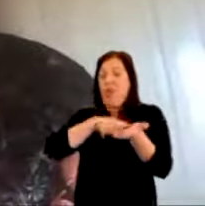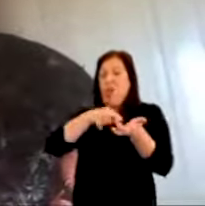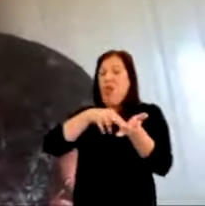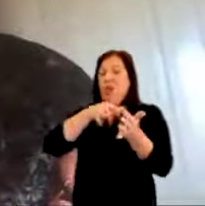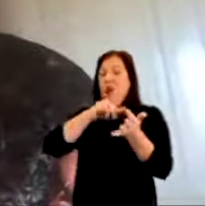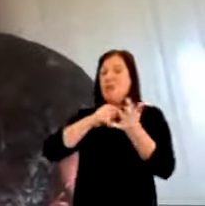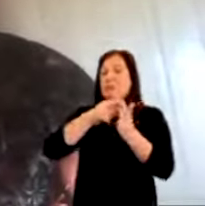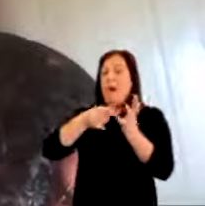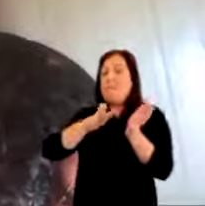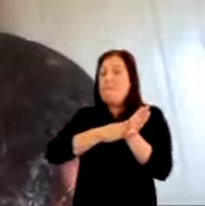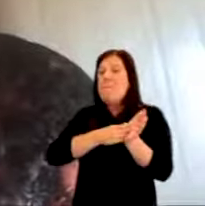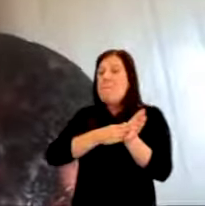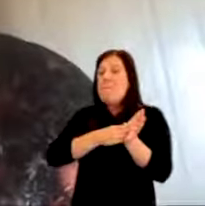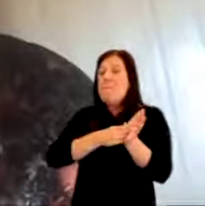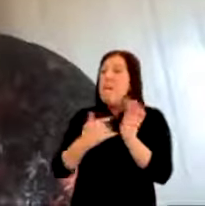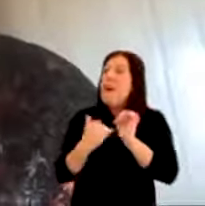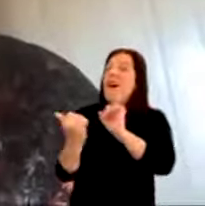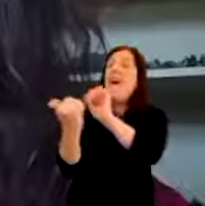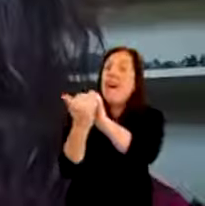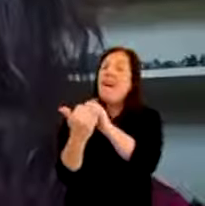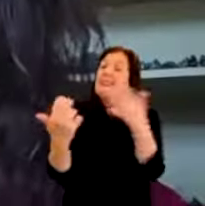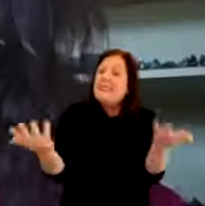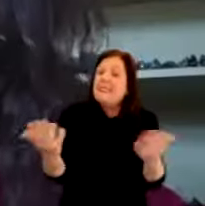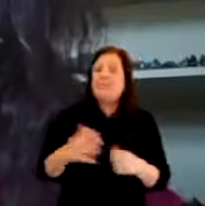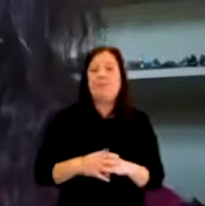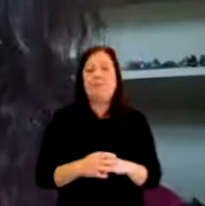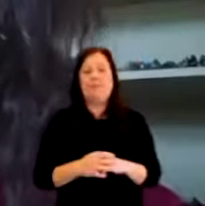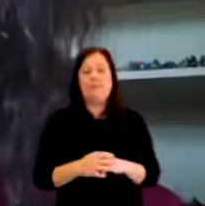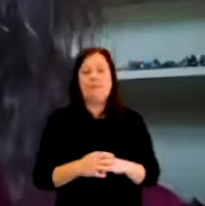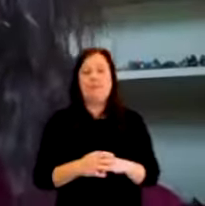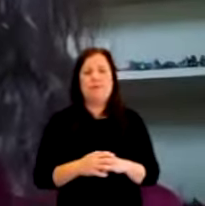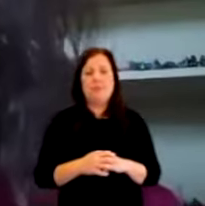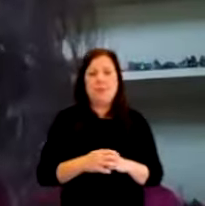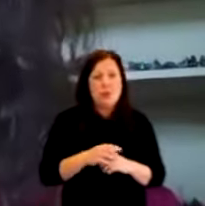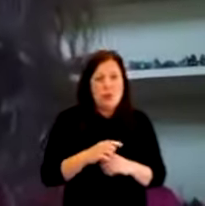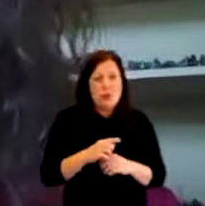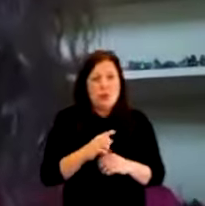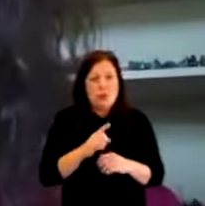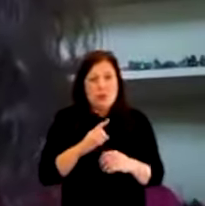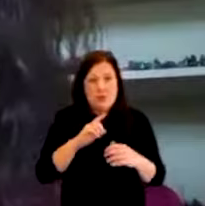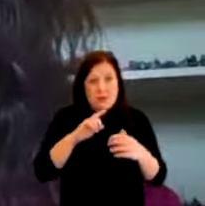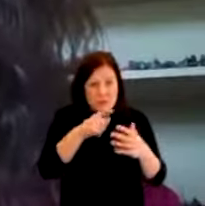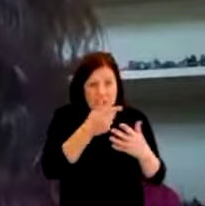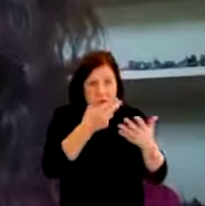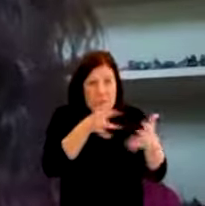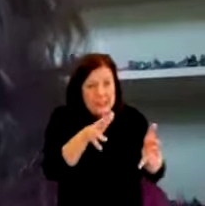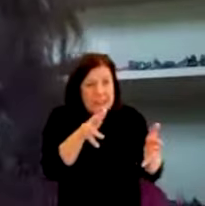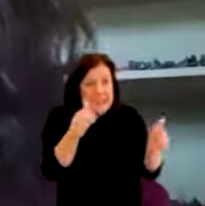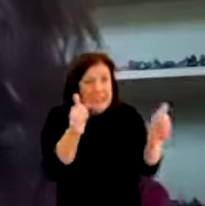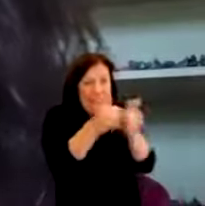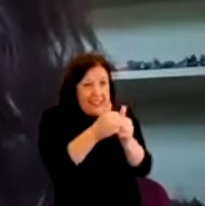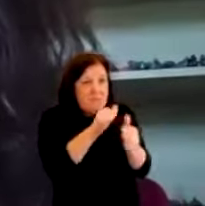Lone Scum himself. I don't give a hoot about your better